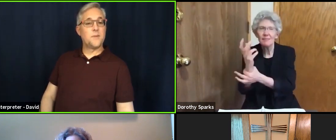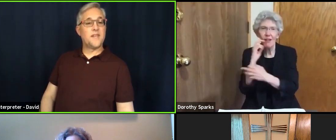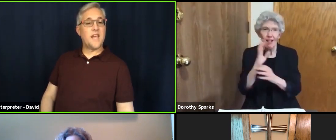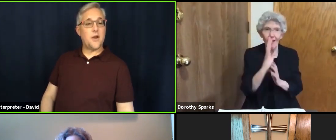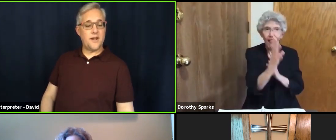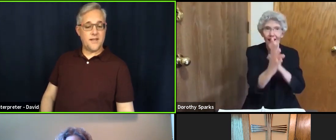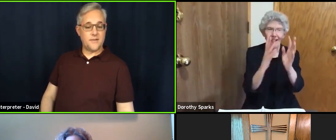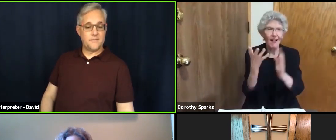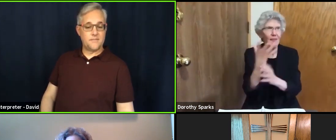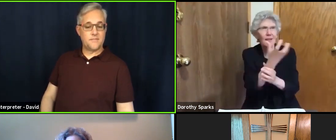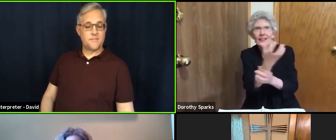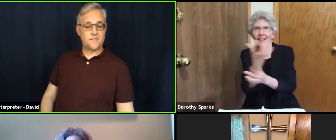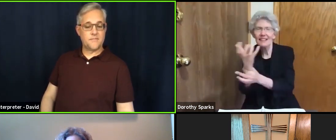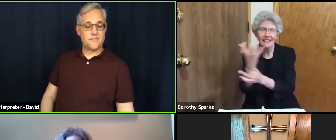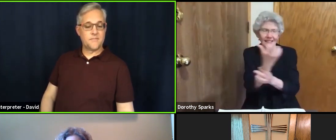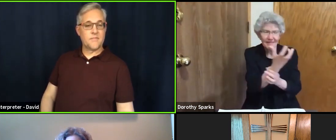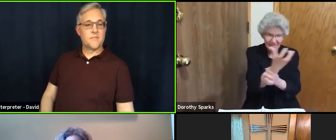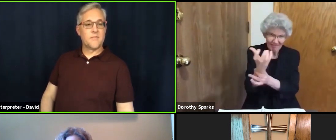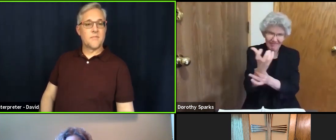was being carried in.